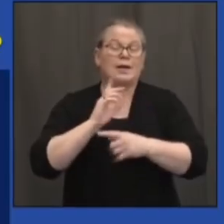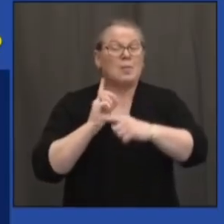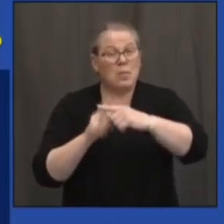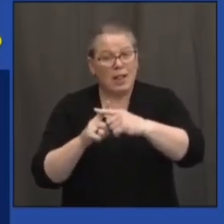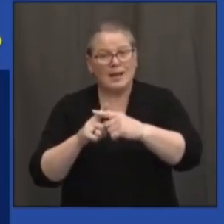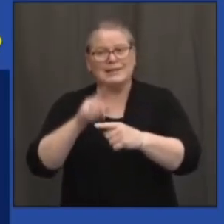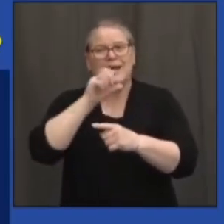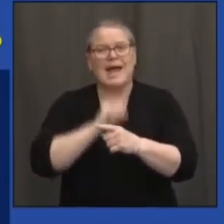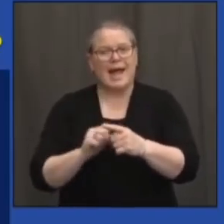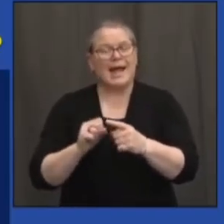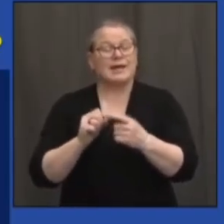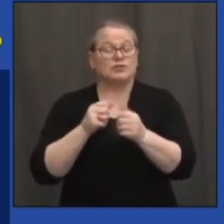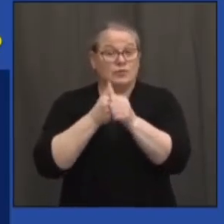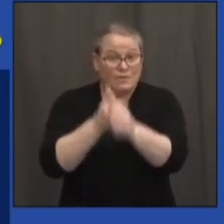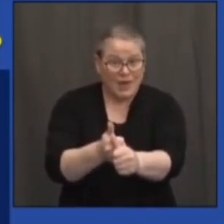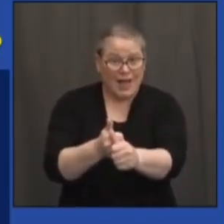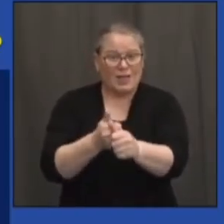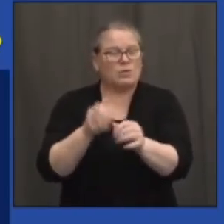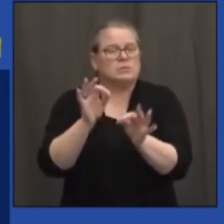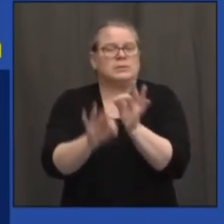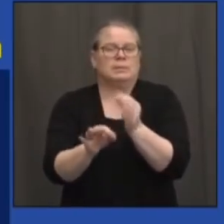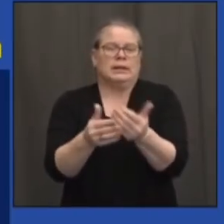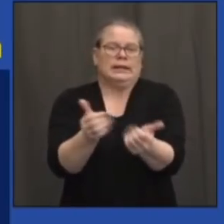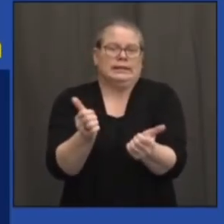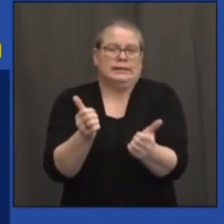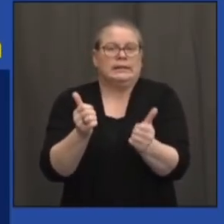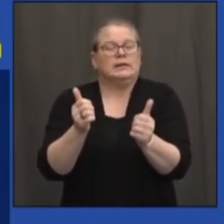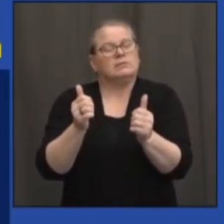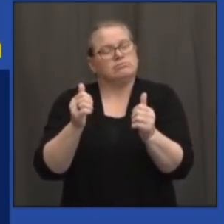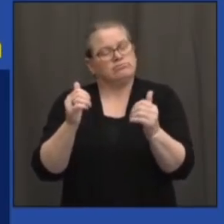means equity. And finally,